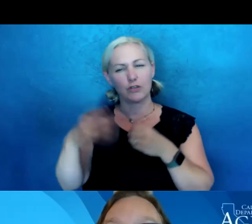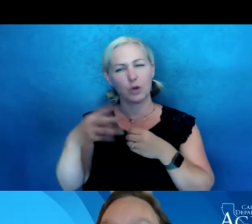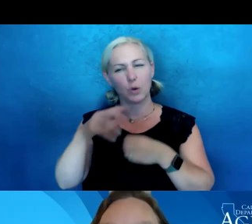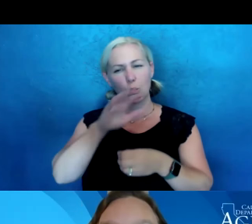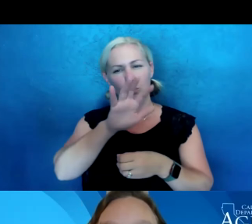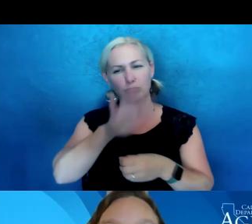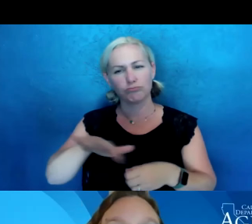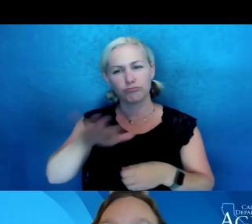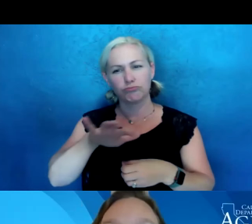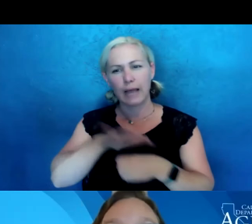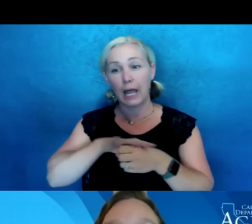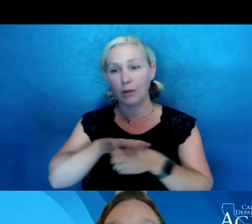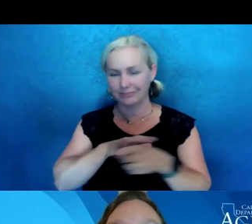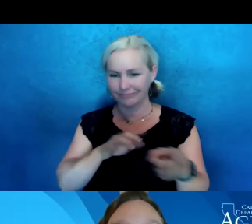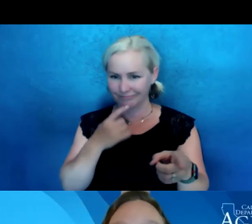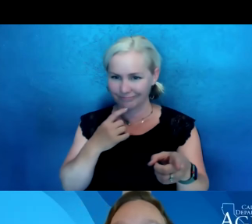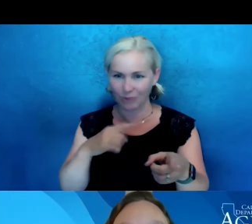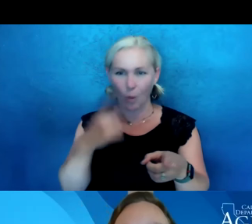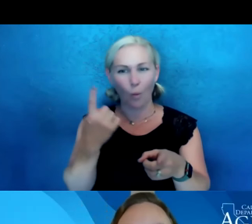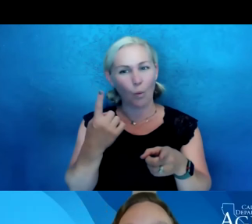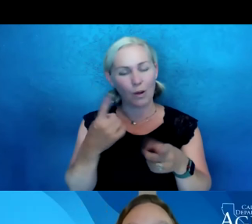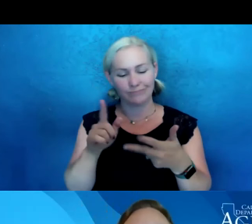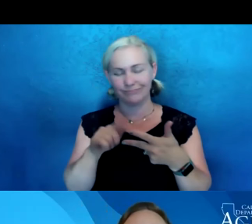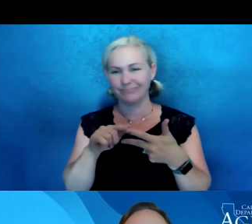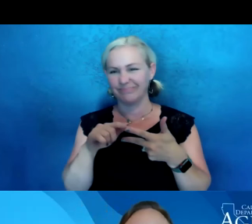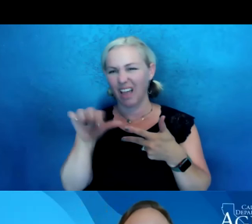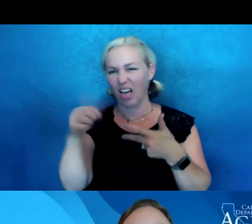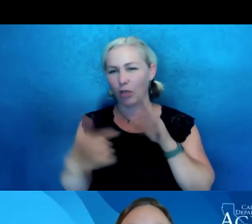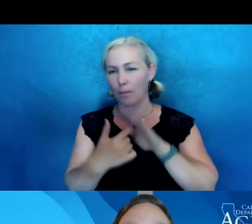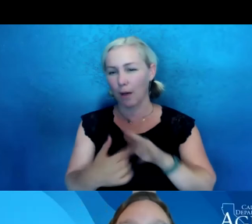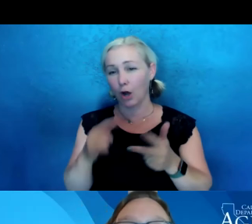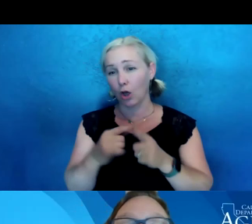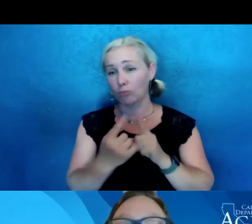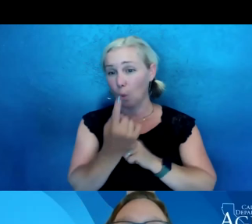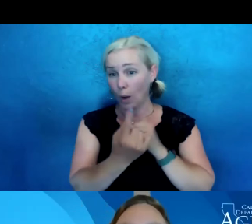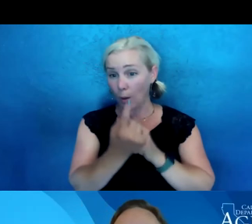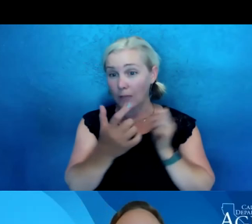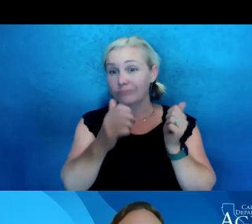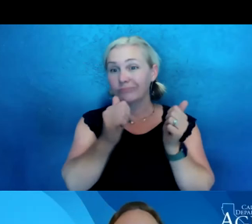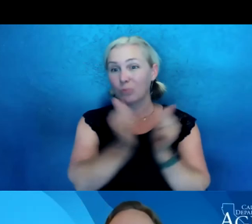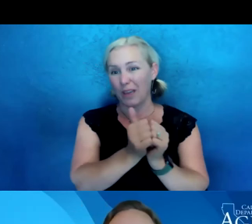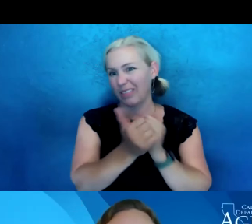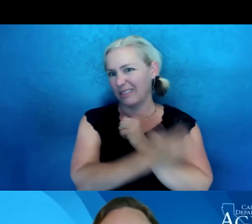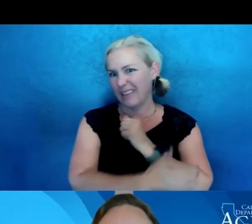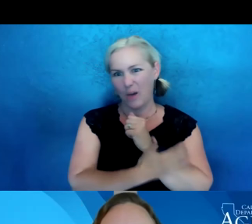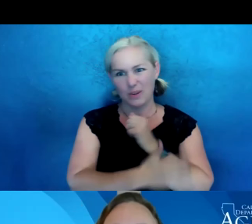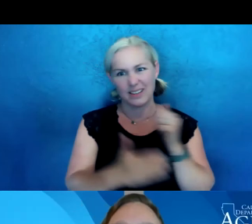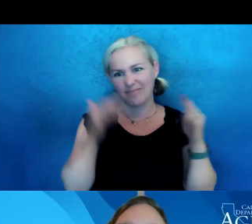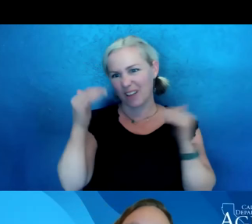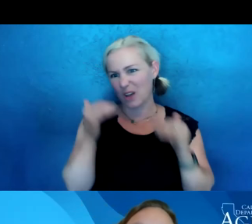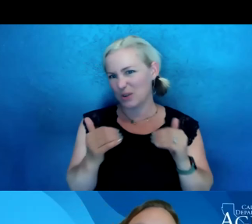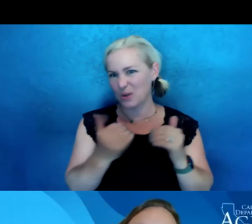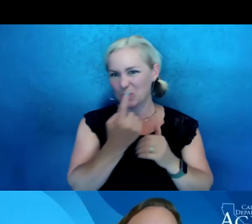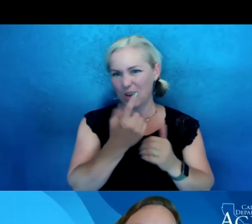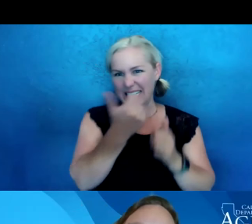model is, as you said, to do 1 per county to align them one-to-one with the county adults. There's pros and cons of that, as you mentioned,